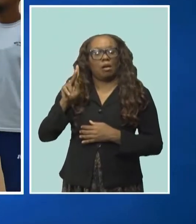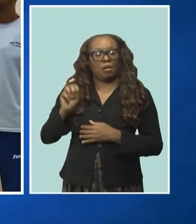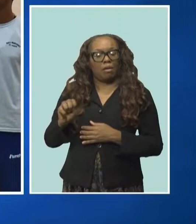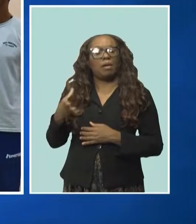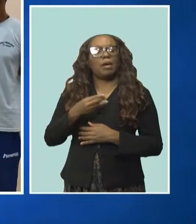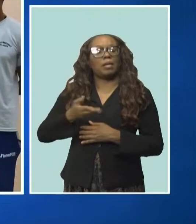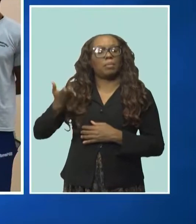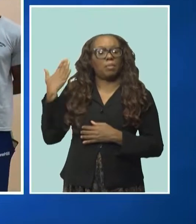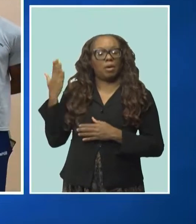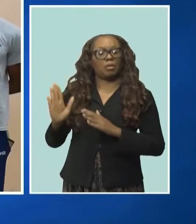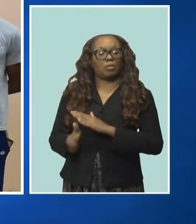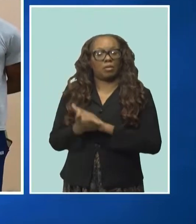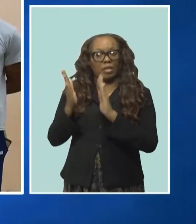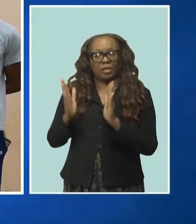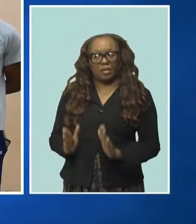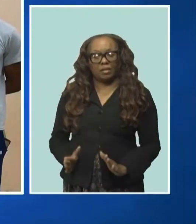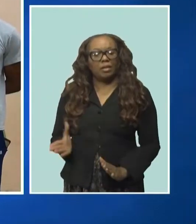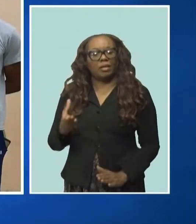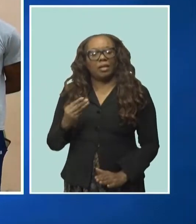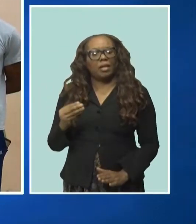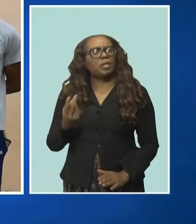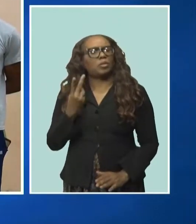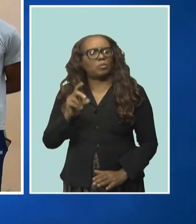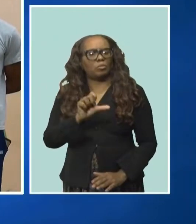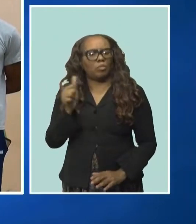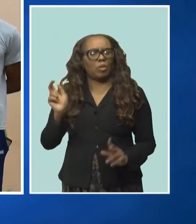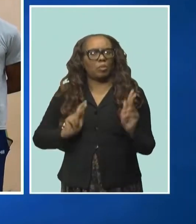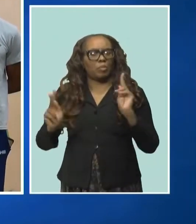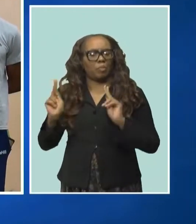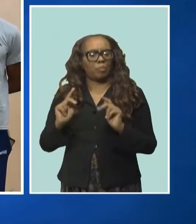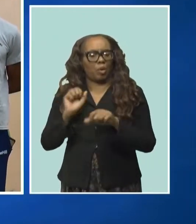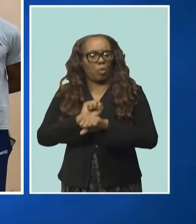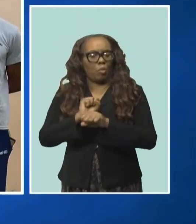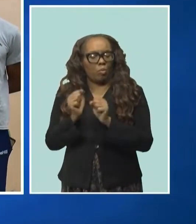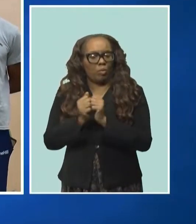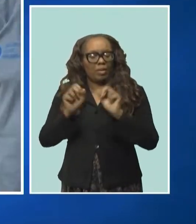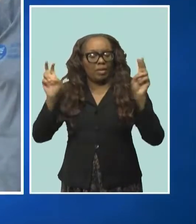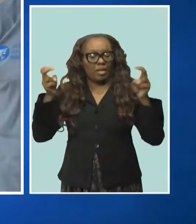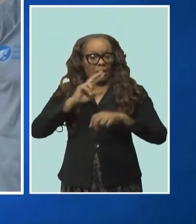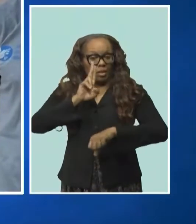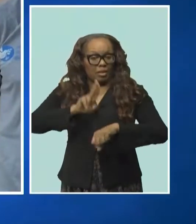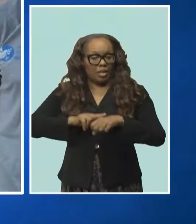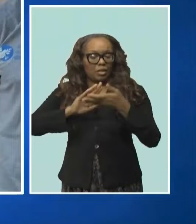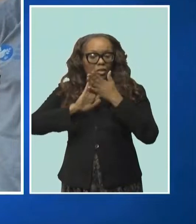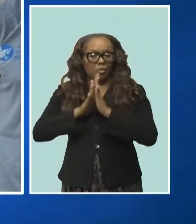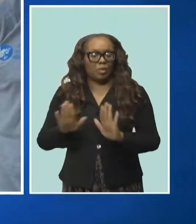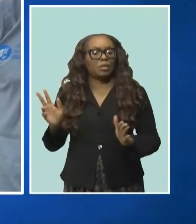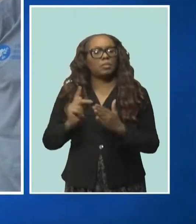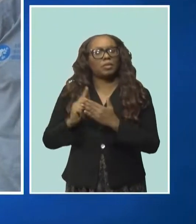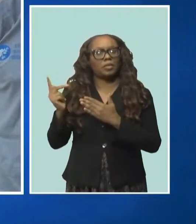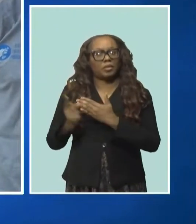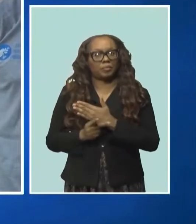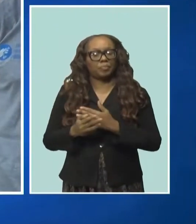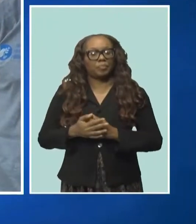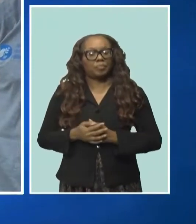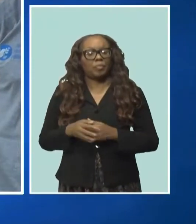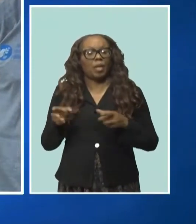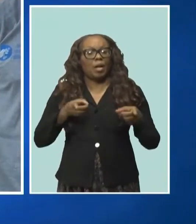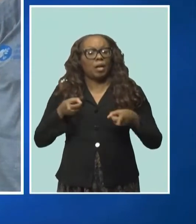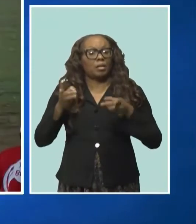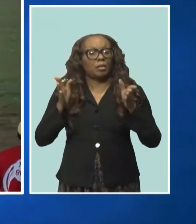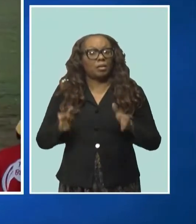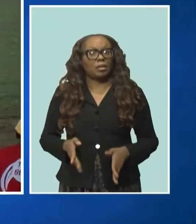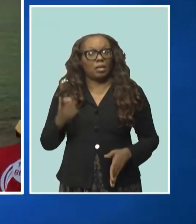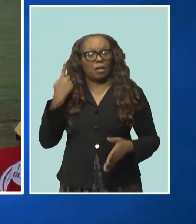Mears, Jamal Noel, and Damien Ford of the National Peace Program. Director of Sports at the National Sports Council, Neil